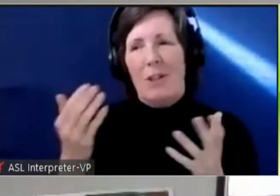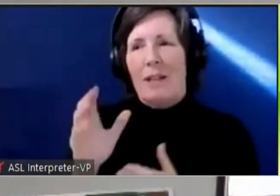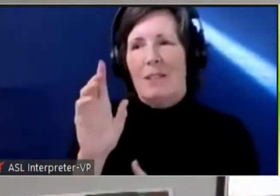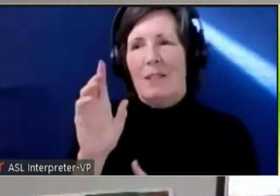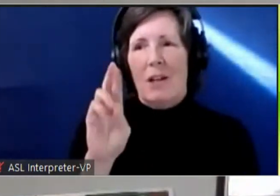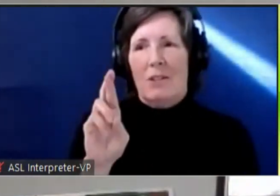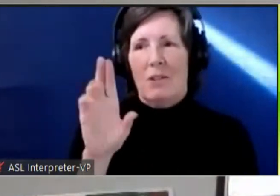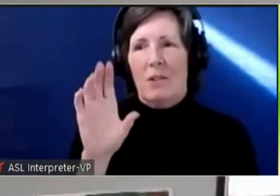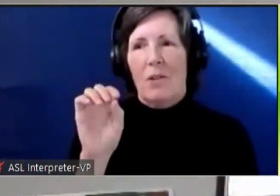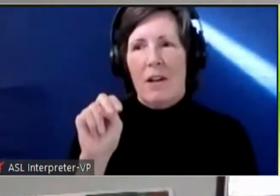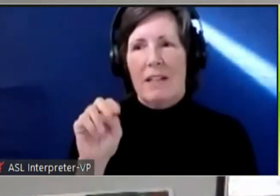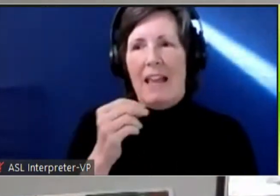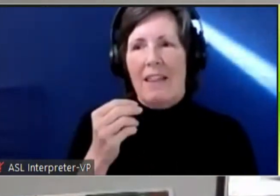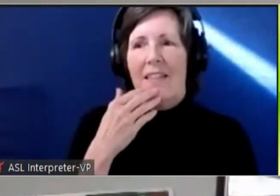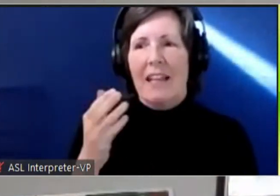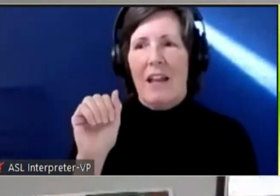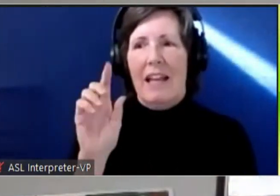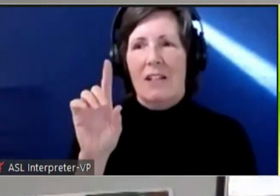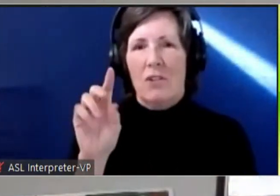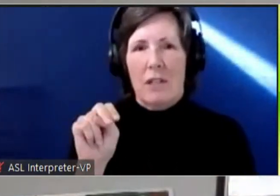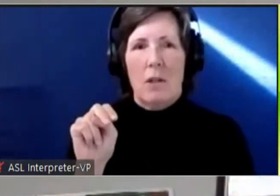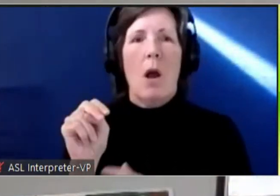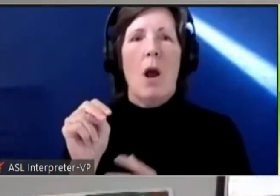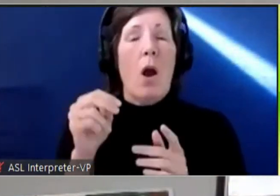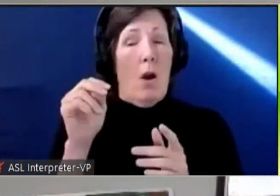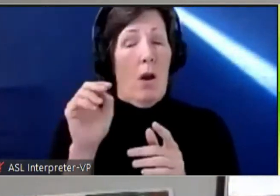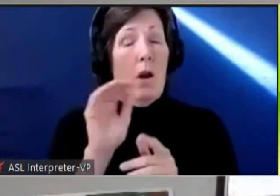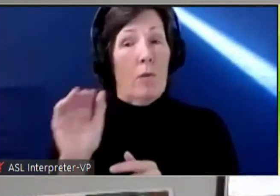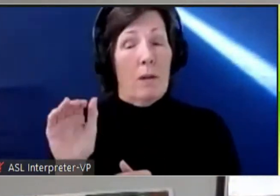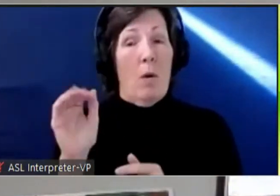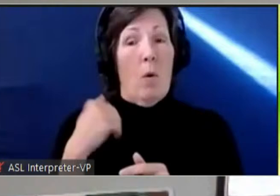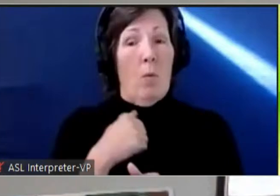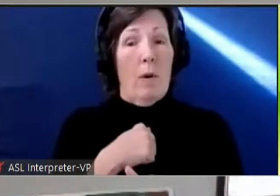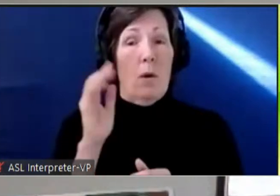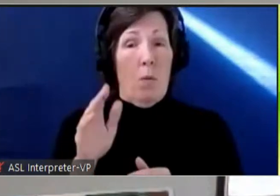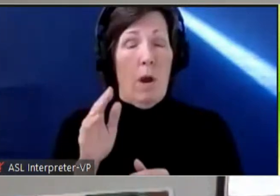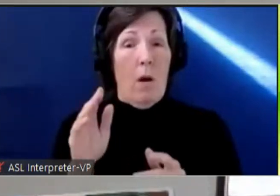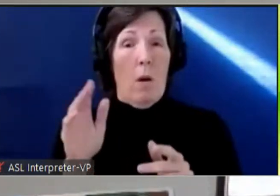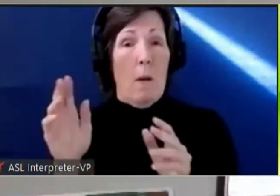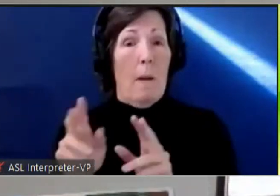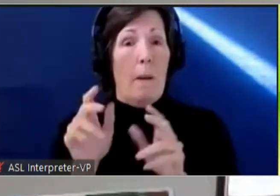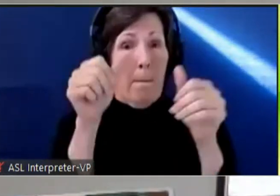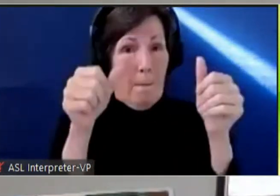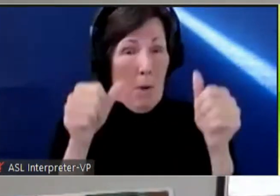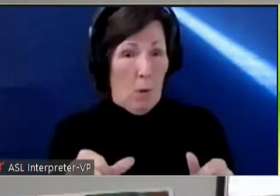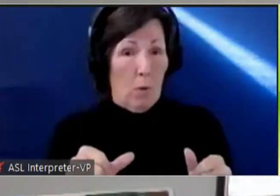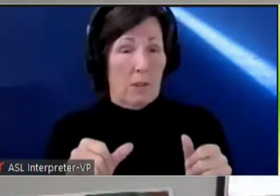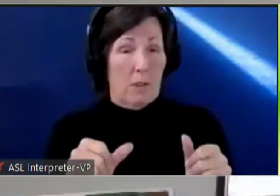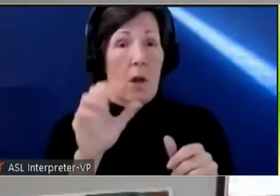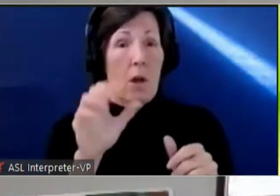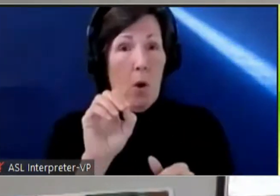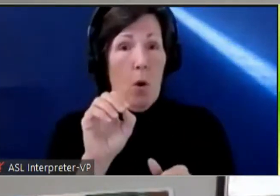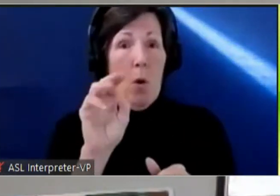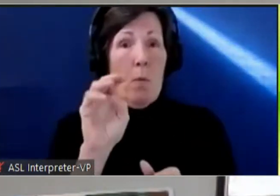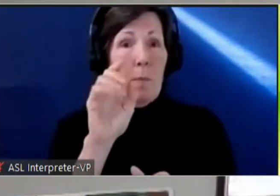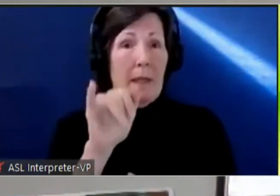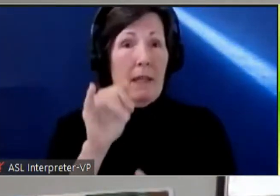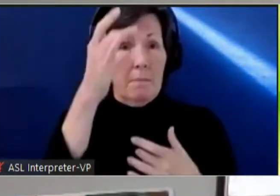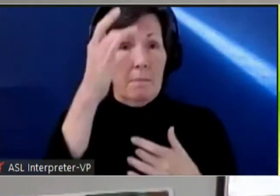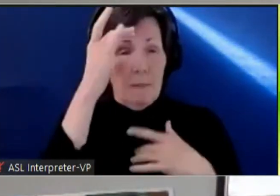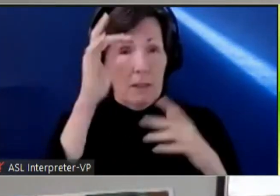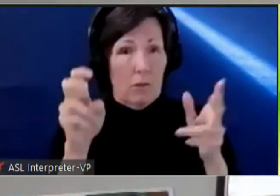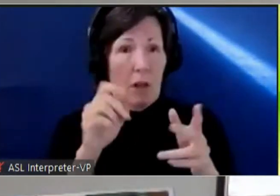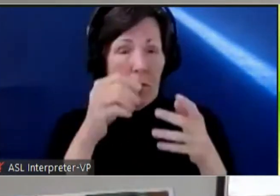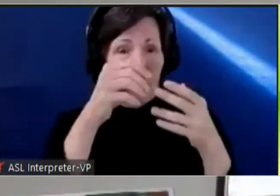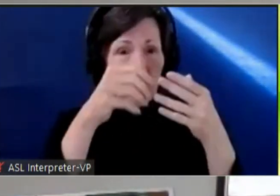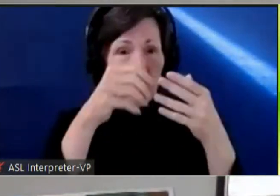Adrian. And as a reminder, we will be posting those comorbidities and other details on our public health Facebook page and also our website,